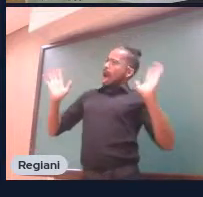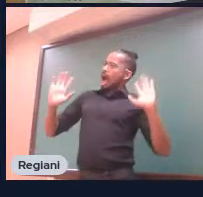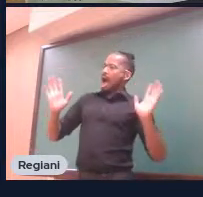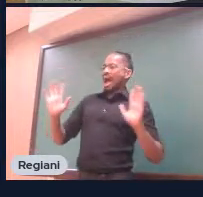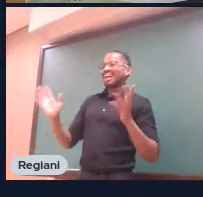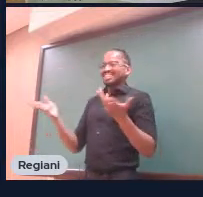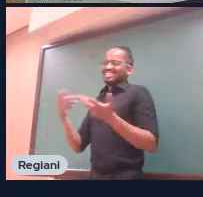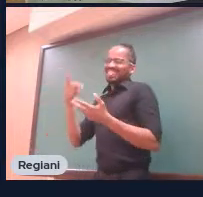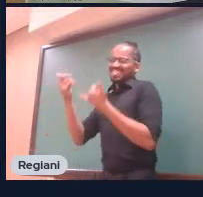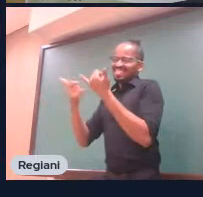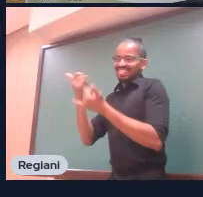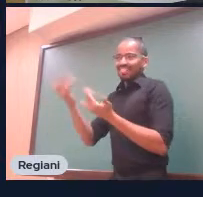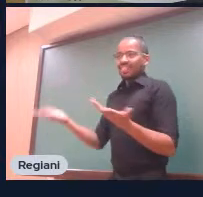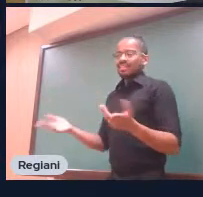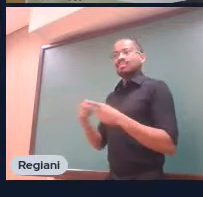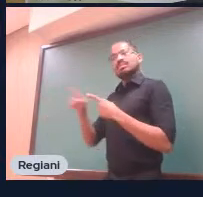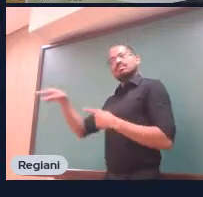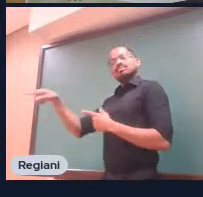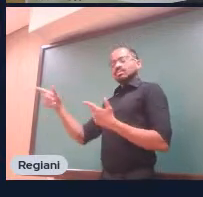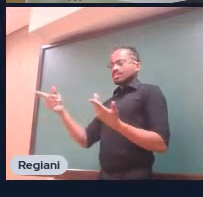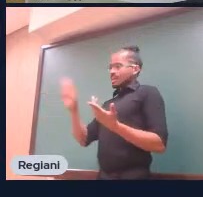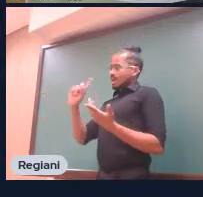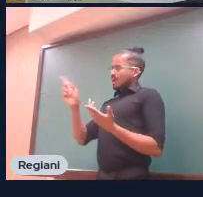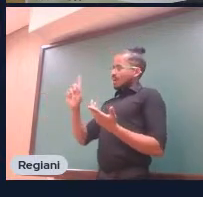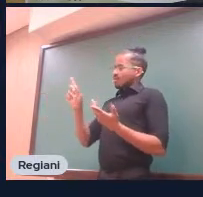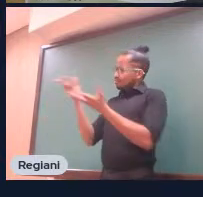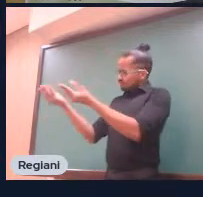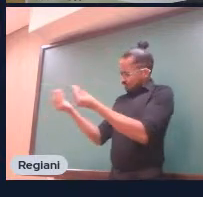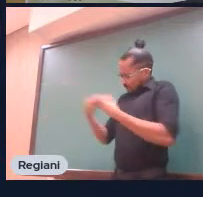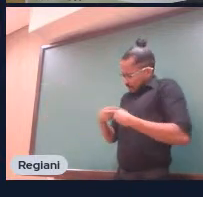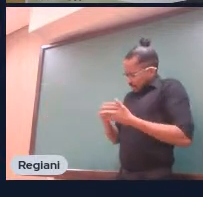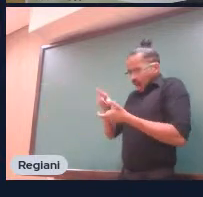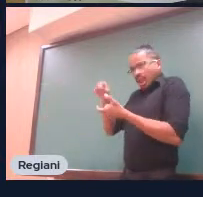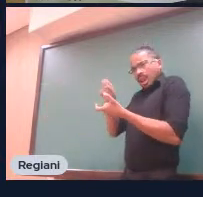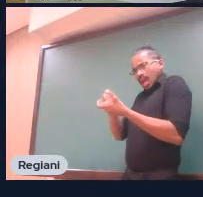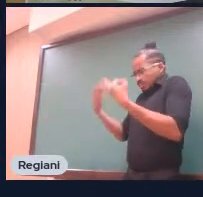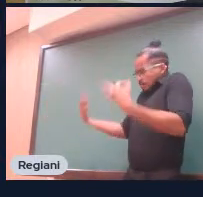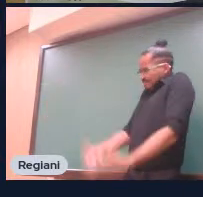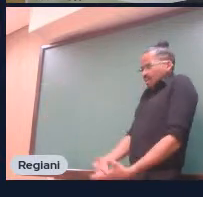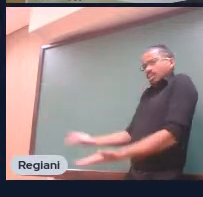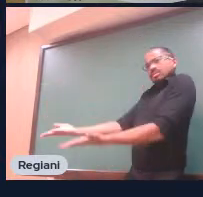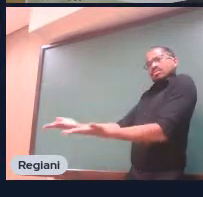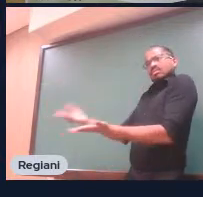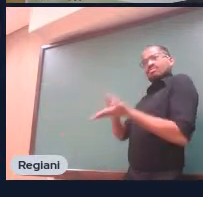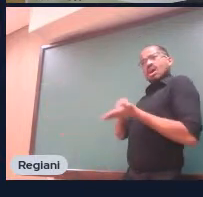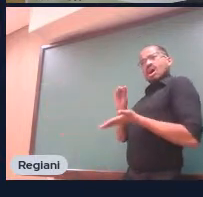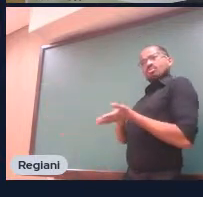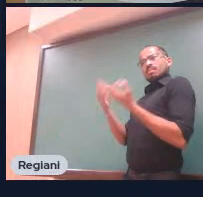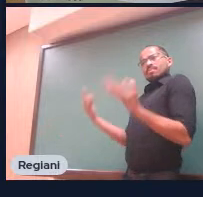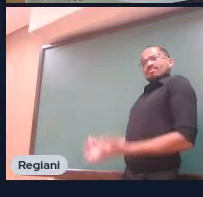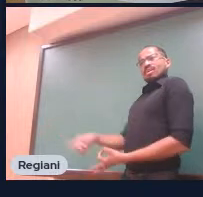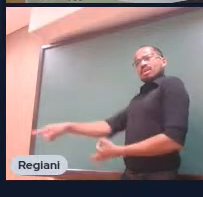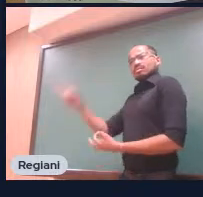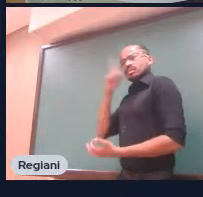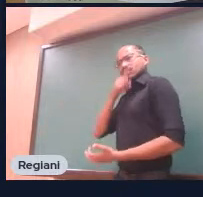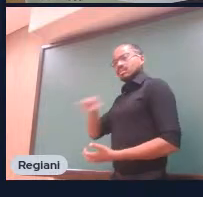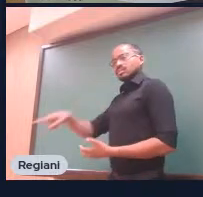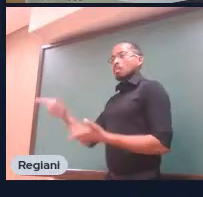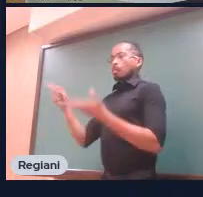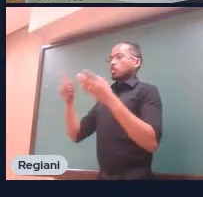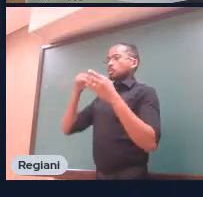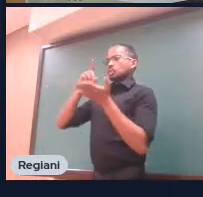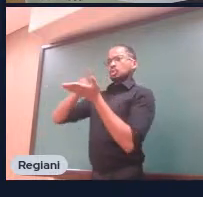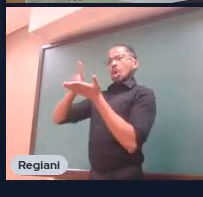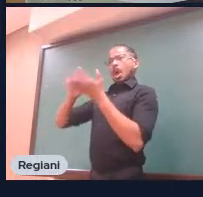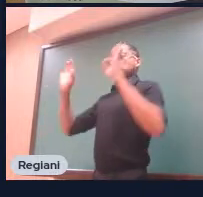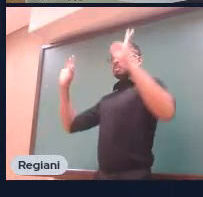going to provide us with lexical analysis and the synthesis of it. They have this fancy dictionary, and